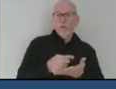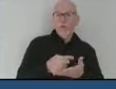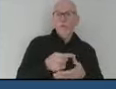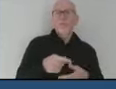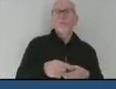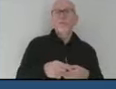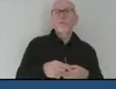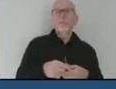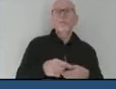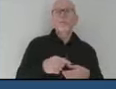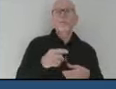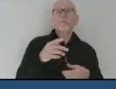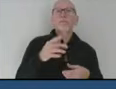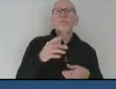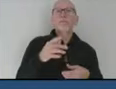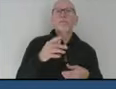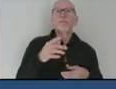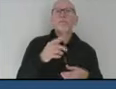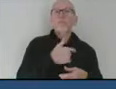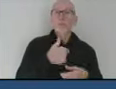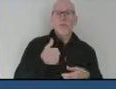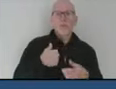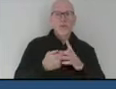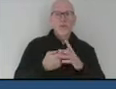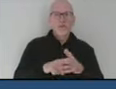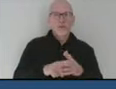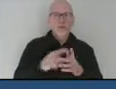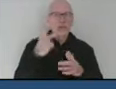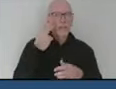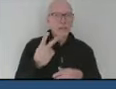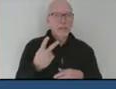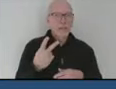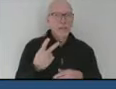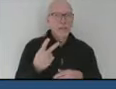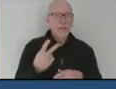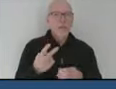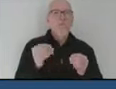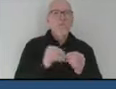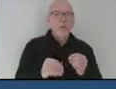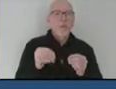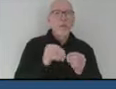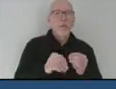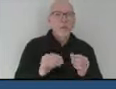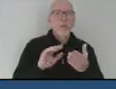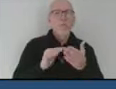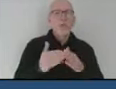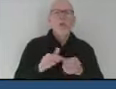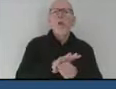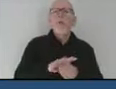in passing, is we are starting to see more